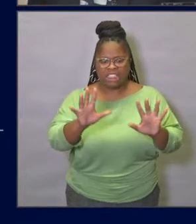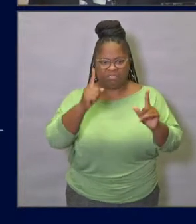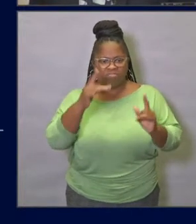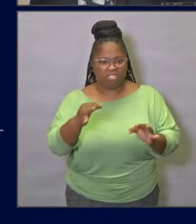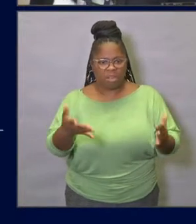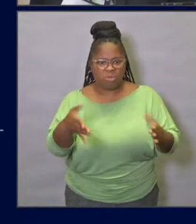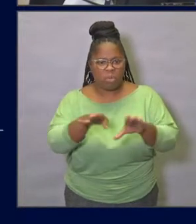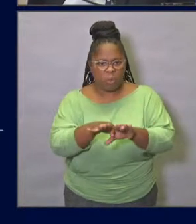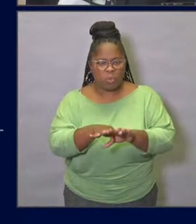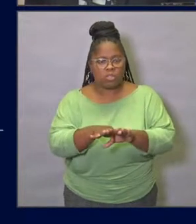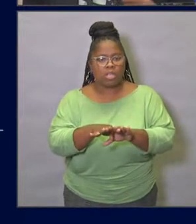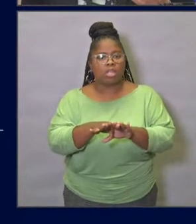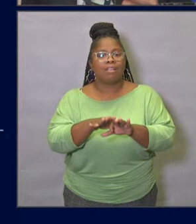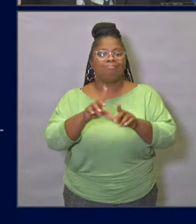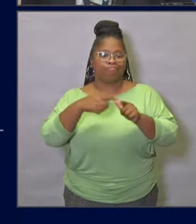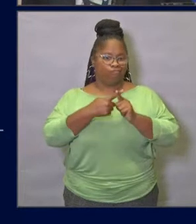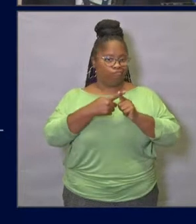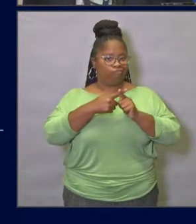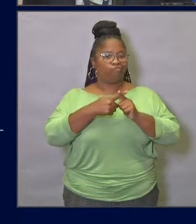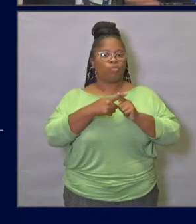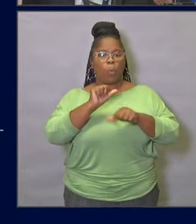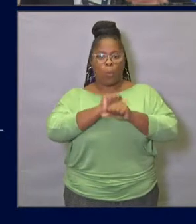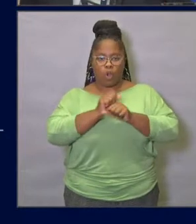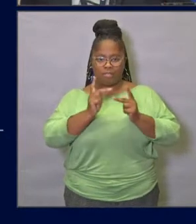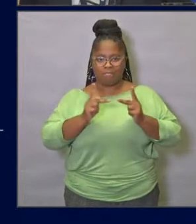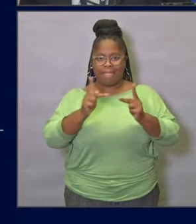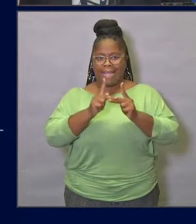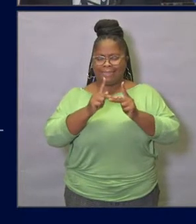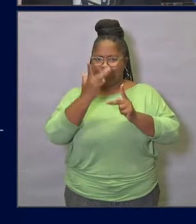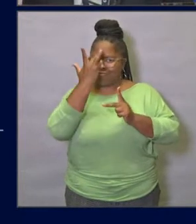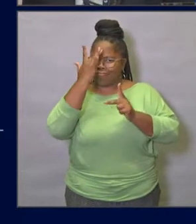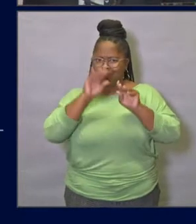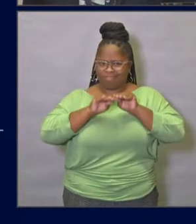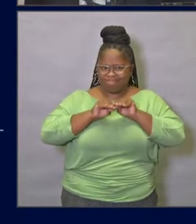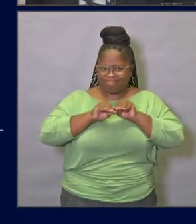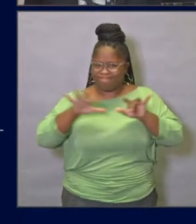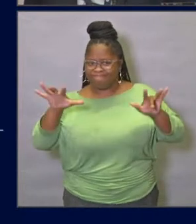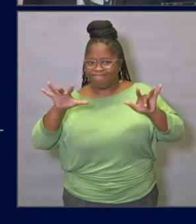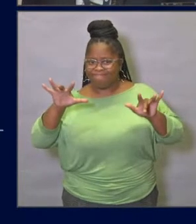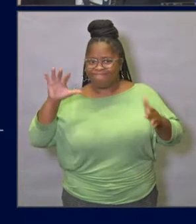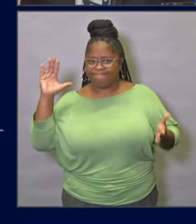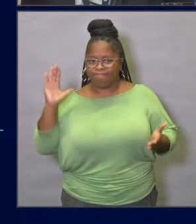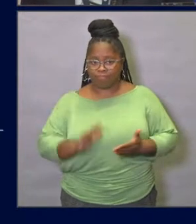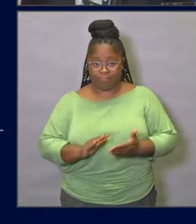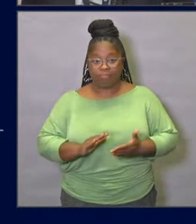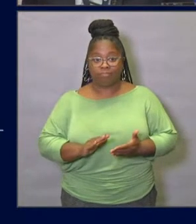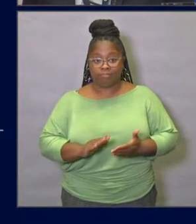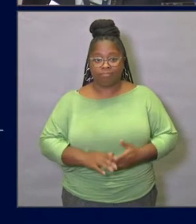worksite outbreaks absolutely diminished significantly over time.